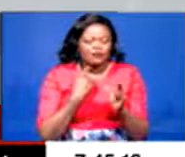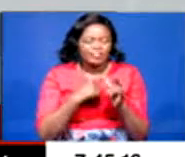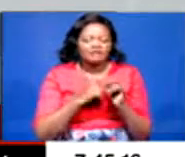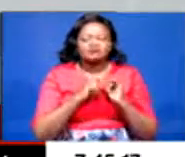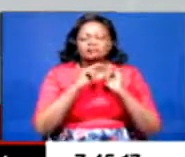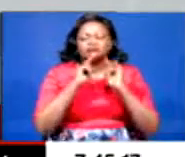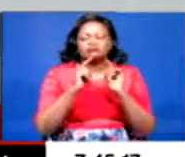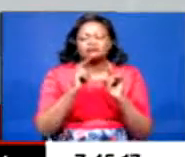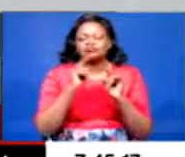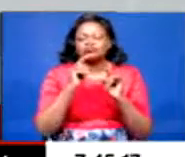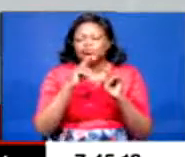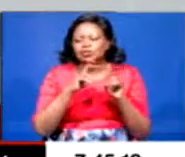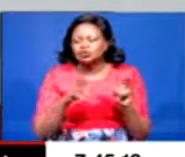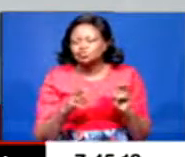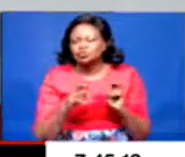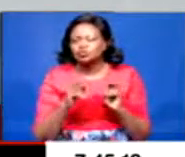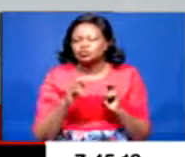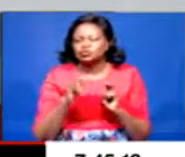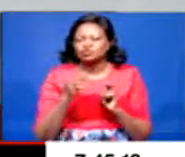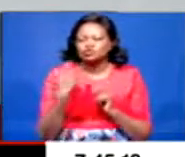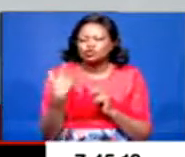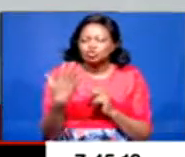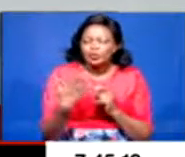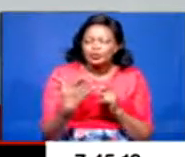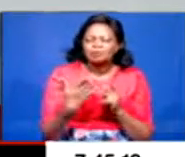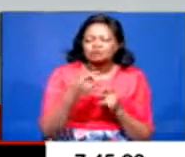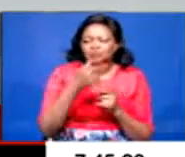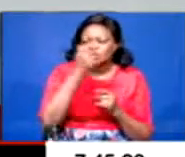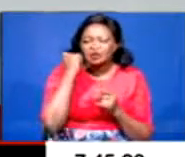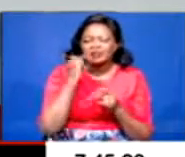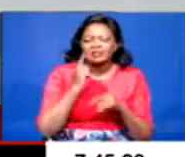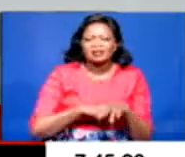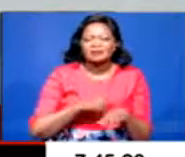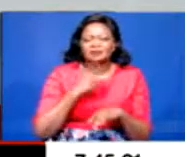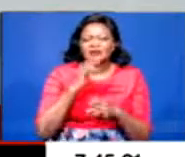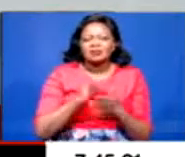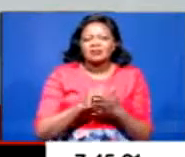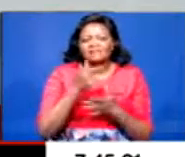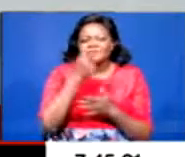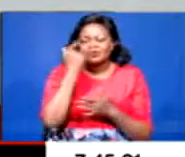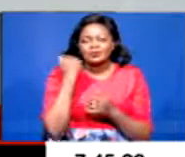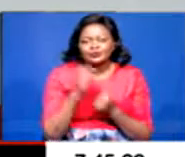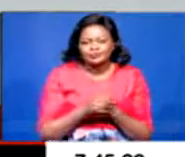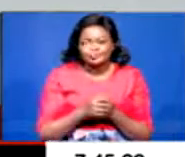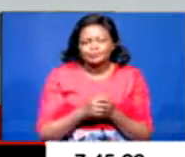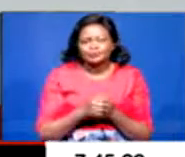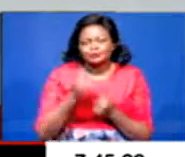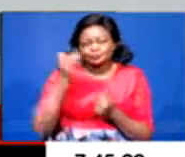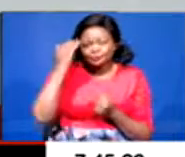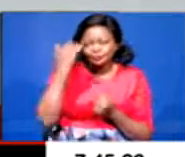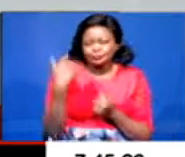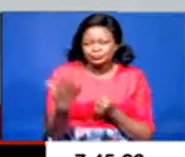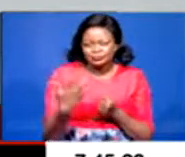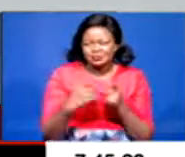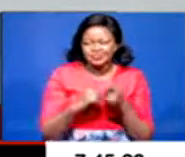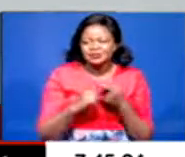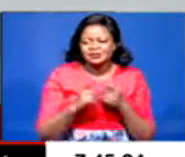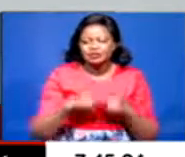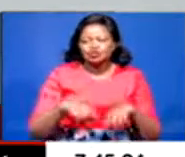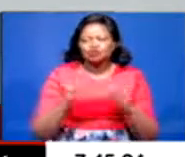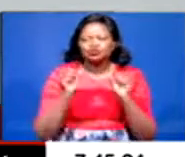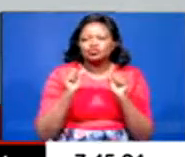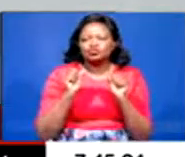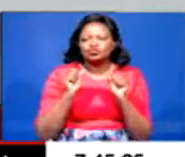your identification documents so that they're original. Once they see you have your original identification document, they go ahead and try